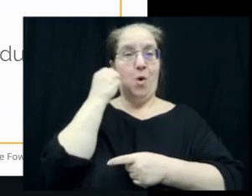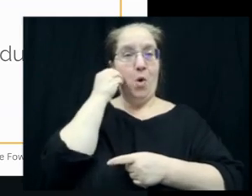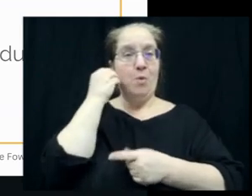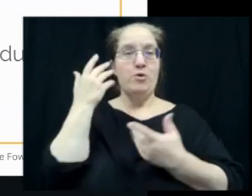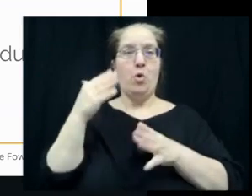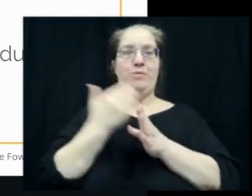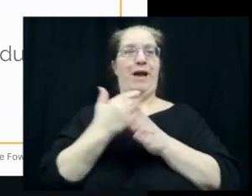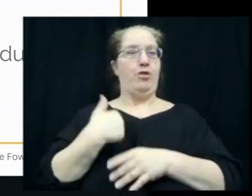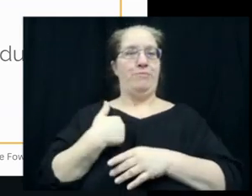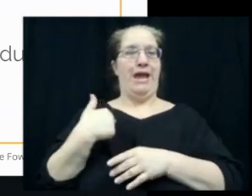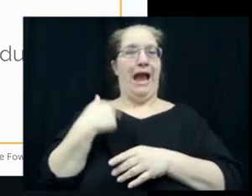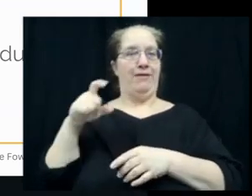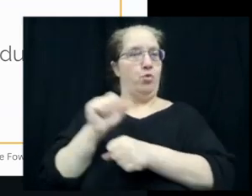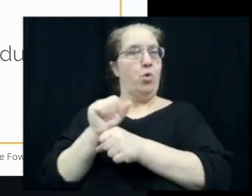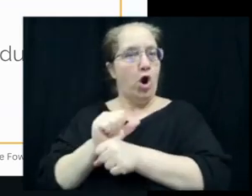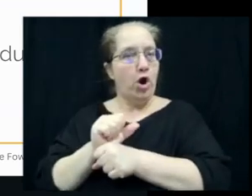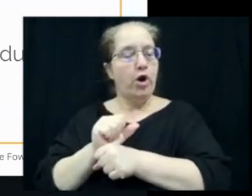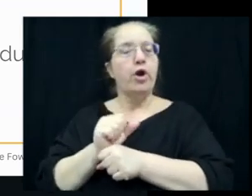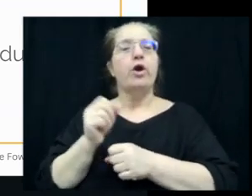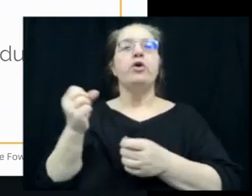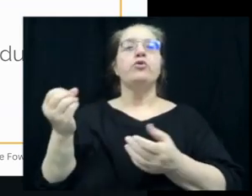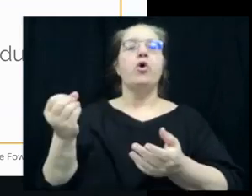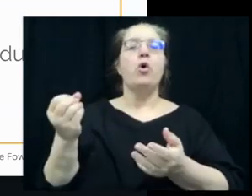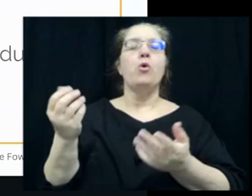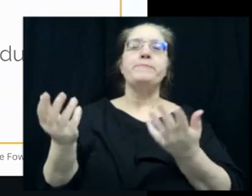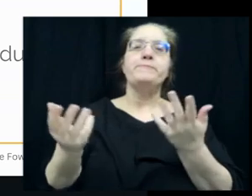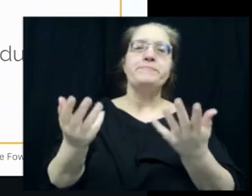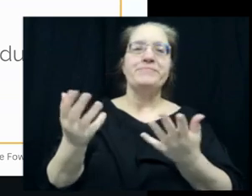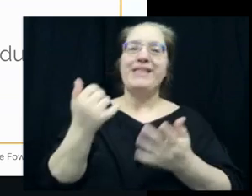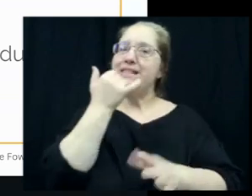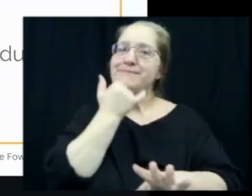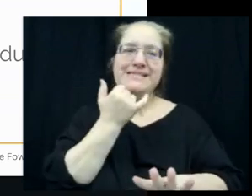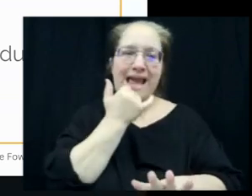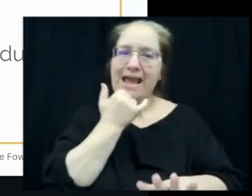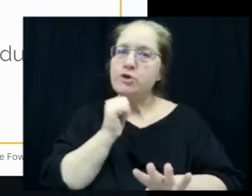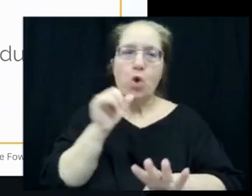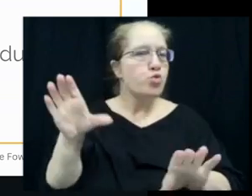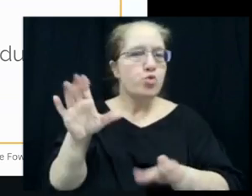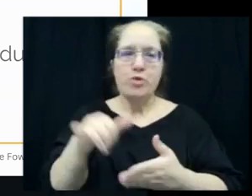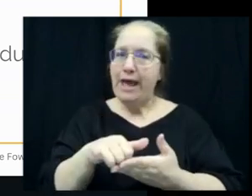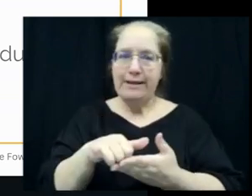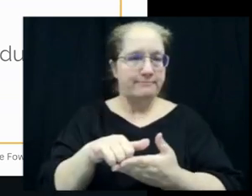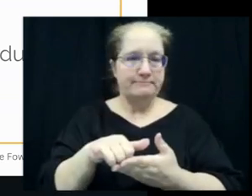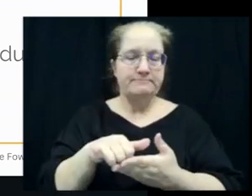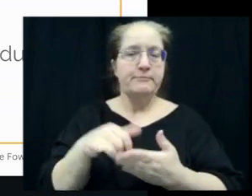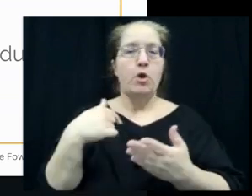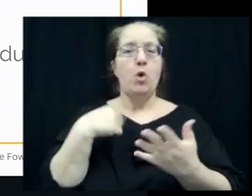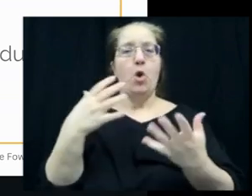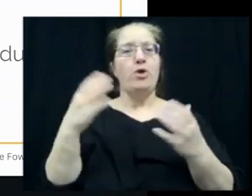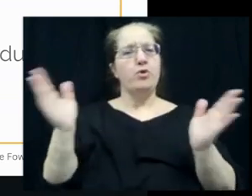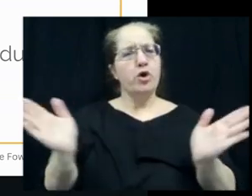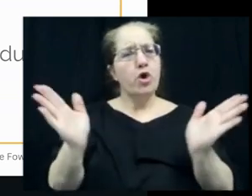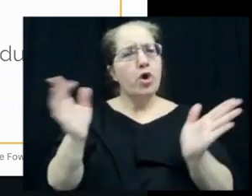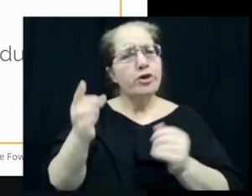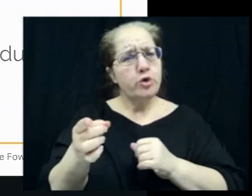be bothering you. You need to do what you need to do. And so that is a mistake. And we want to just